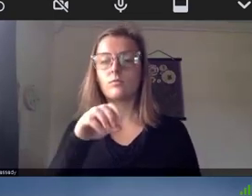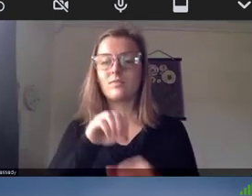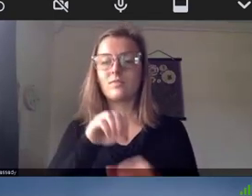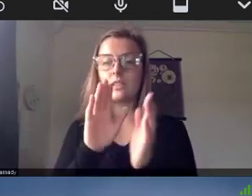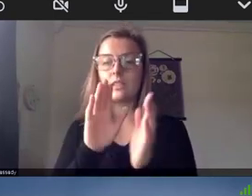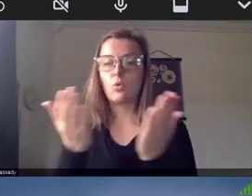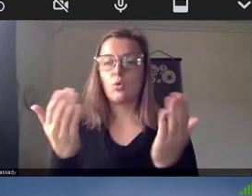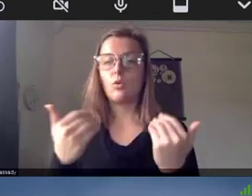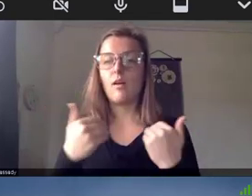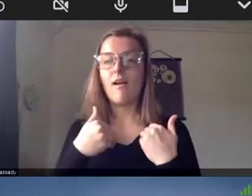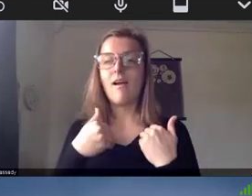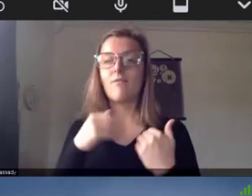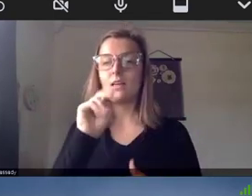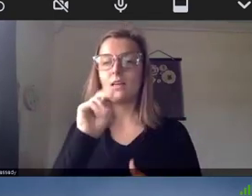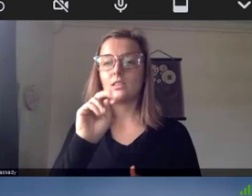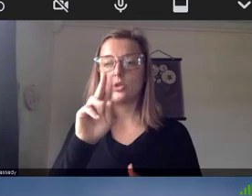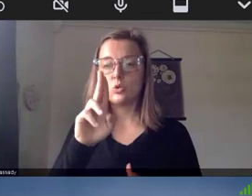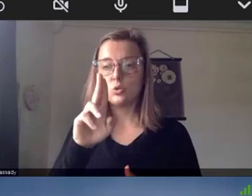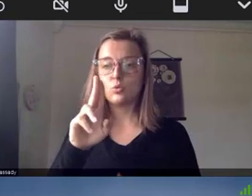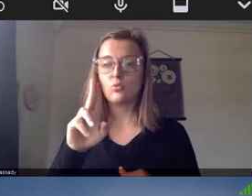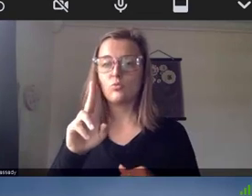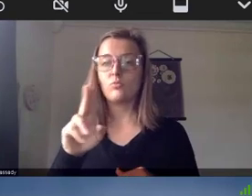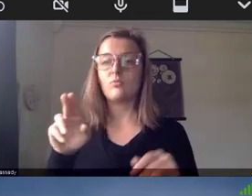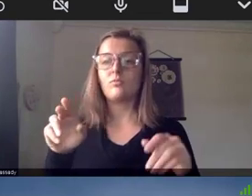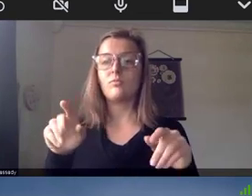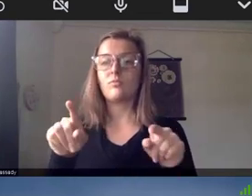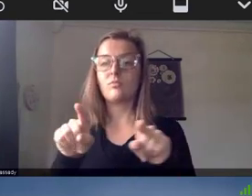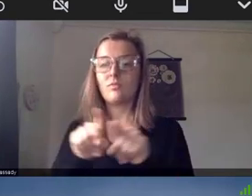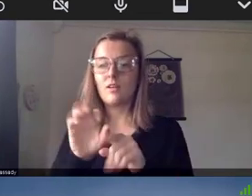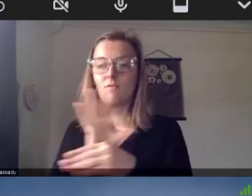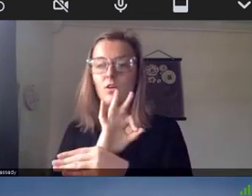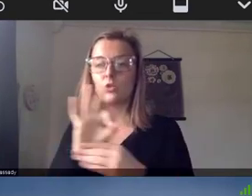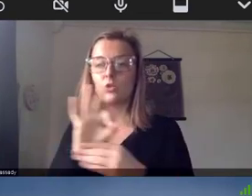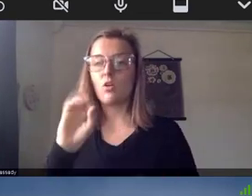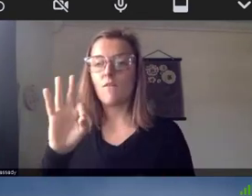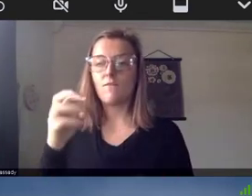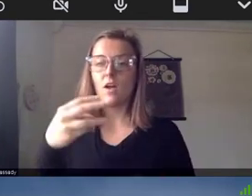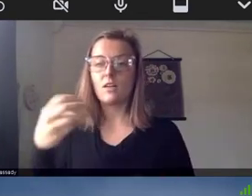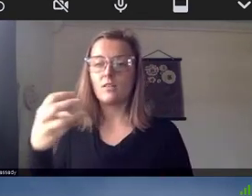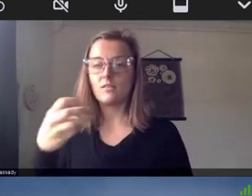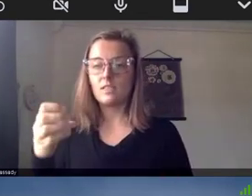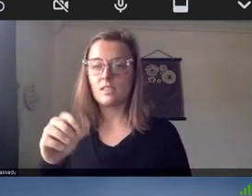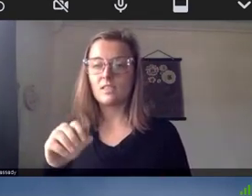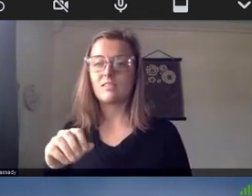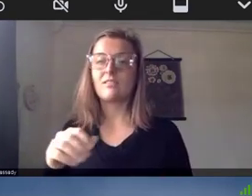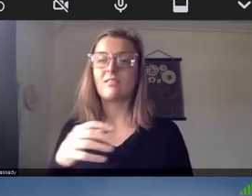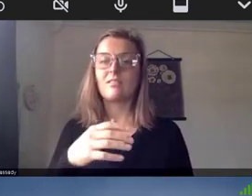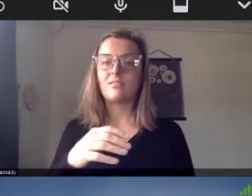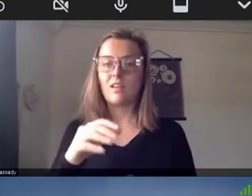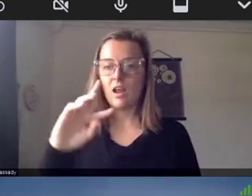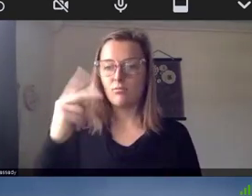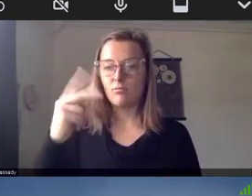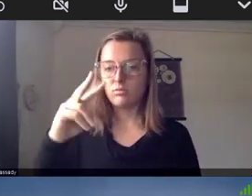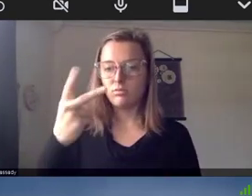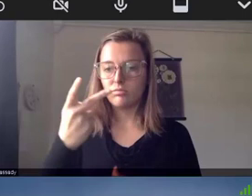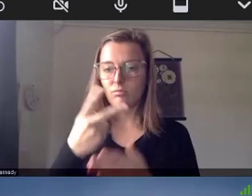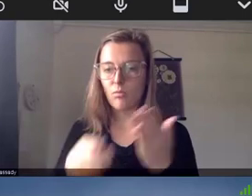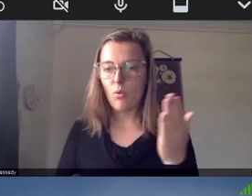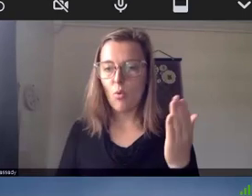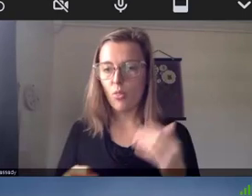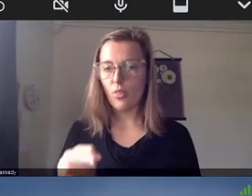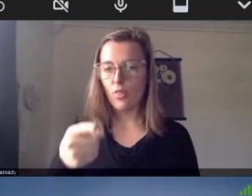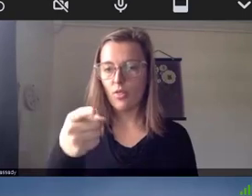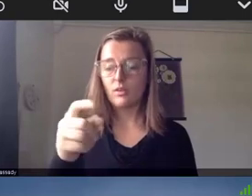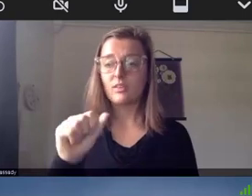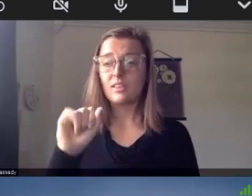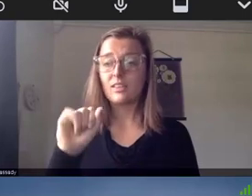the definition of effectiveness as a function of NTU. So if we're using this method, we'll have to use these tables. And if you